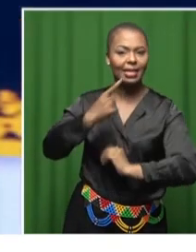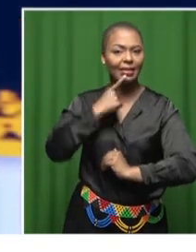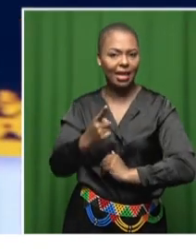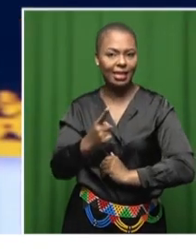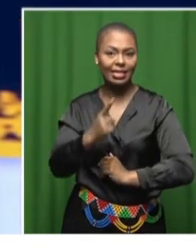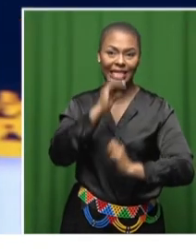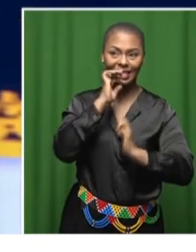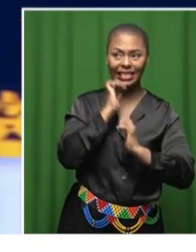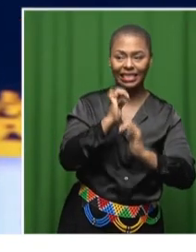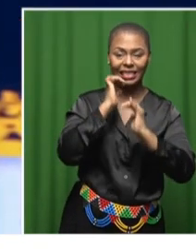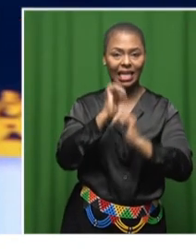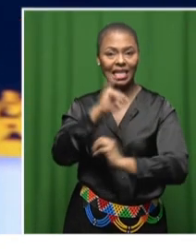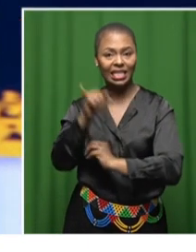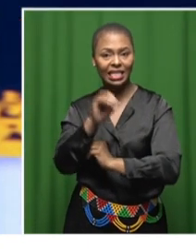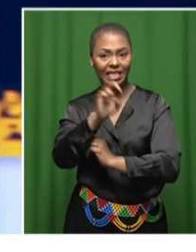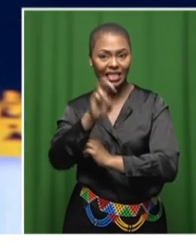jazz